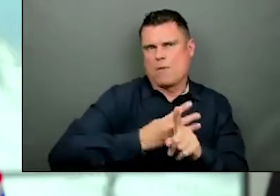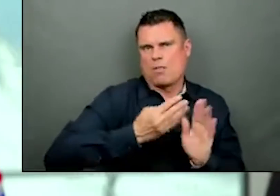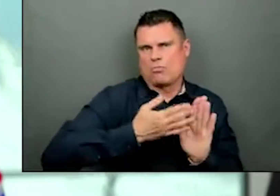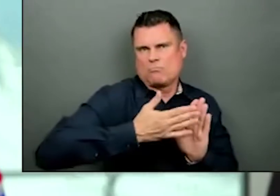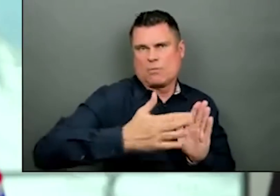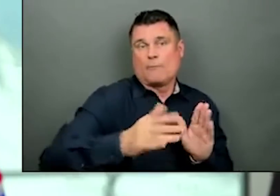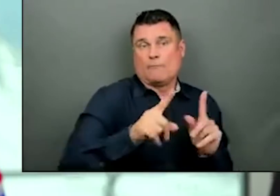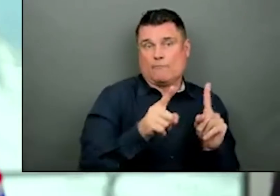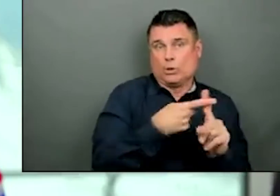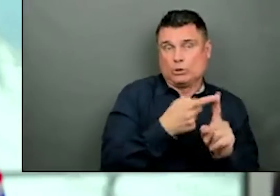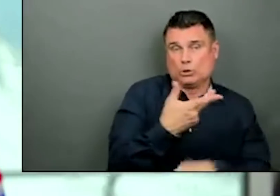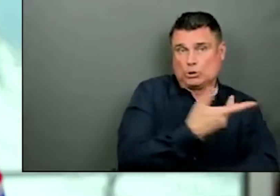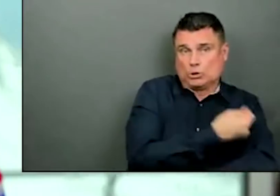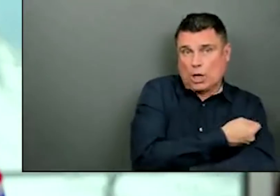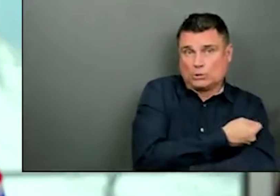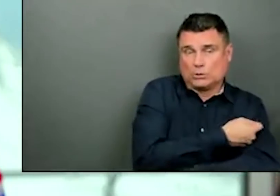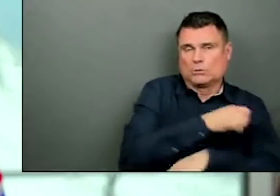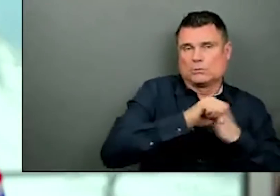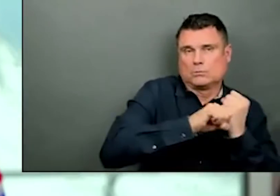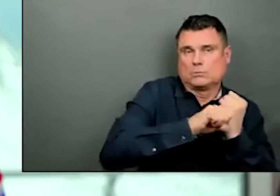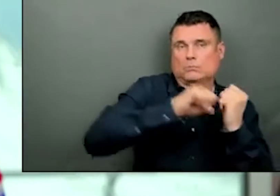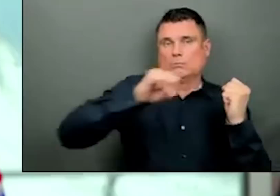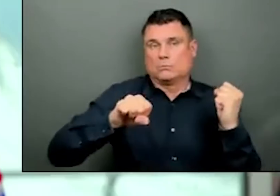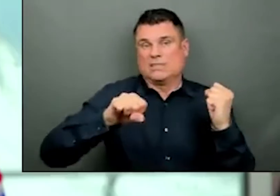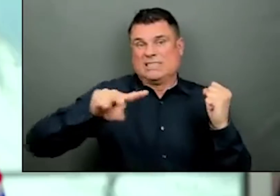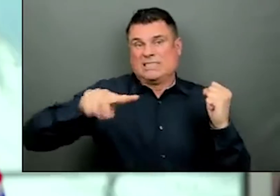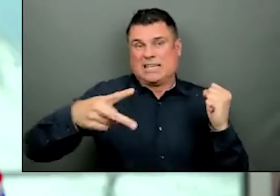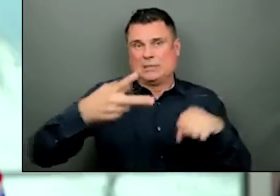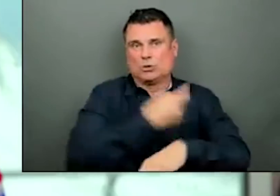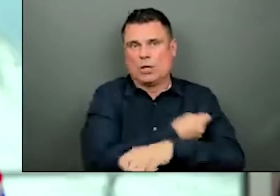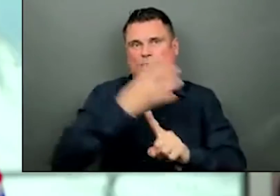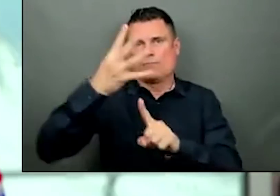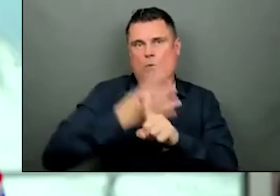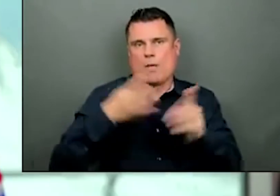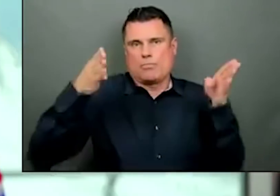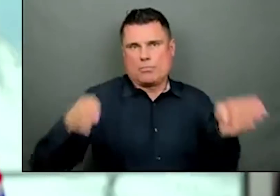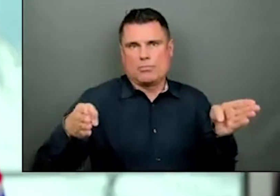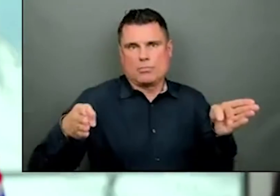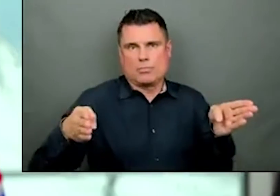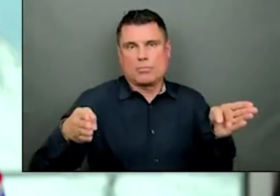the protection that arises because others will be vaccinated. And that